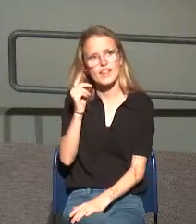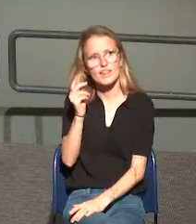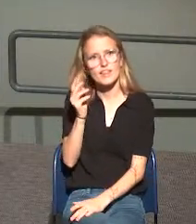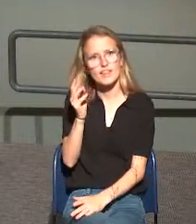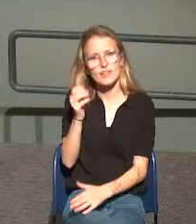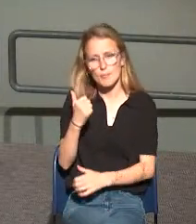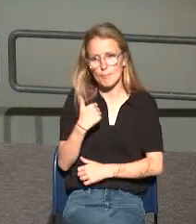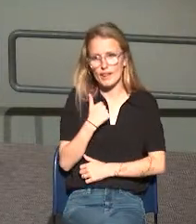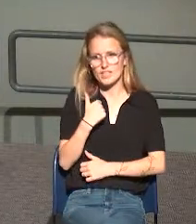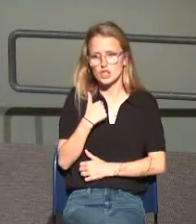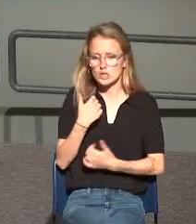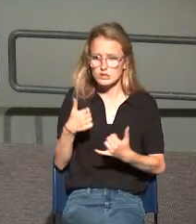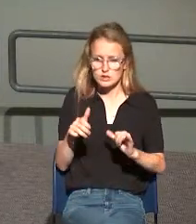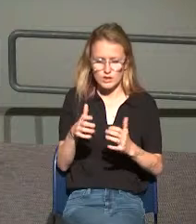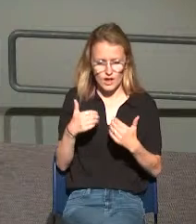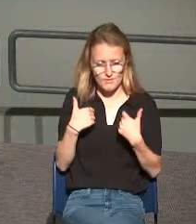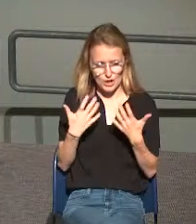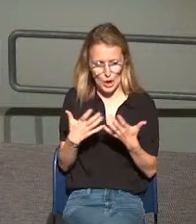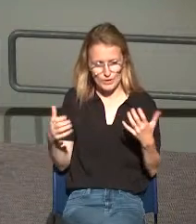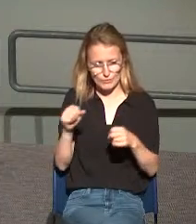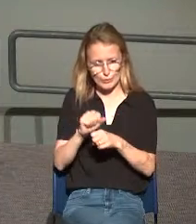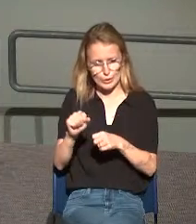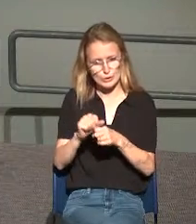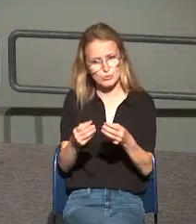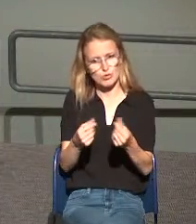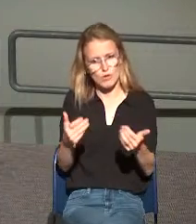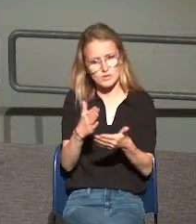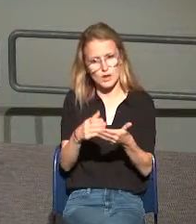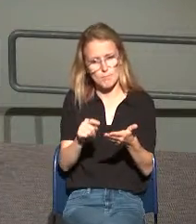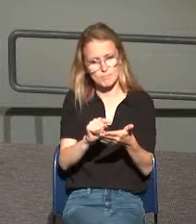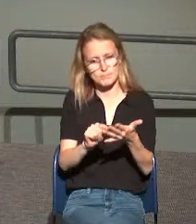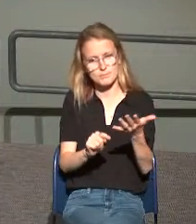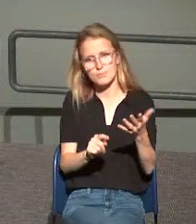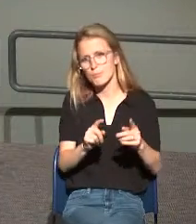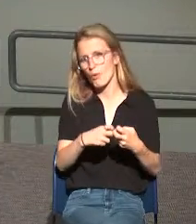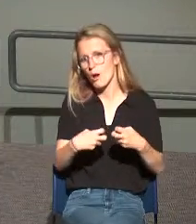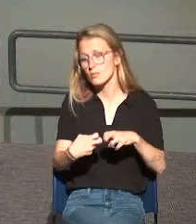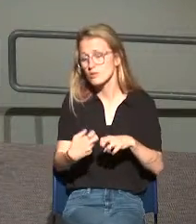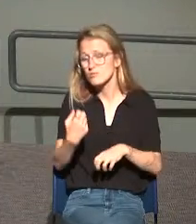to go in solving some of those problems. So, but